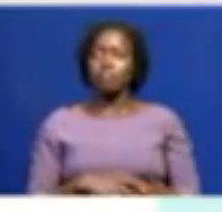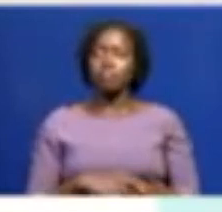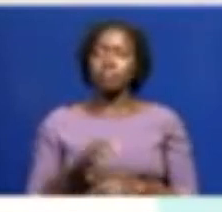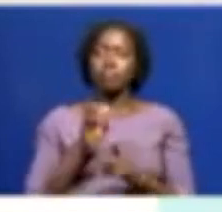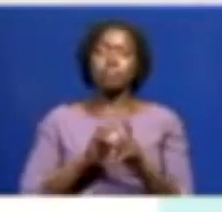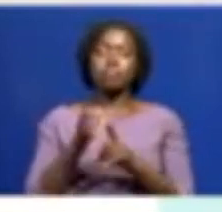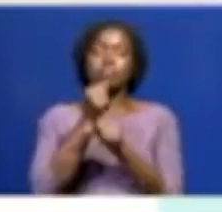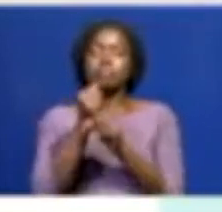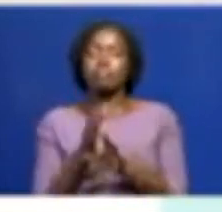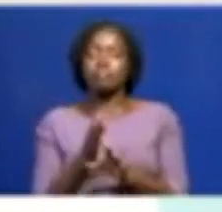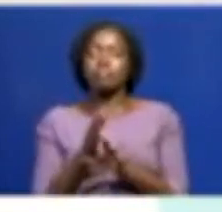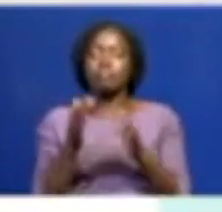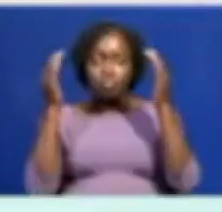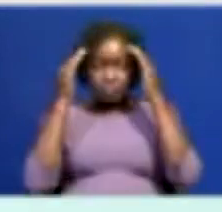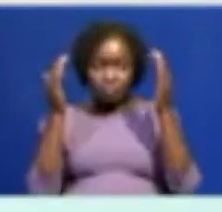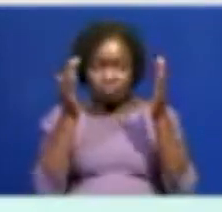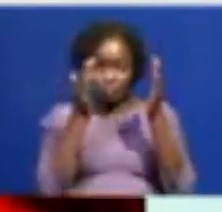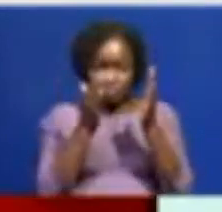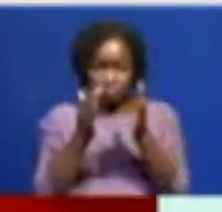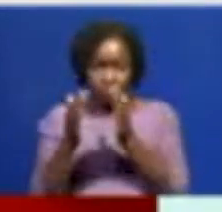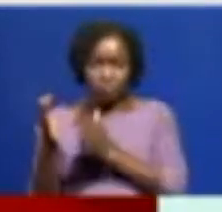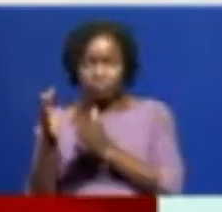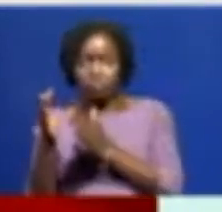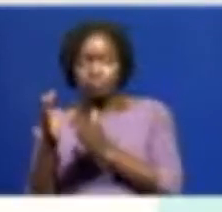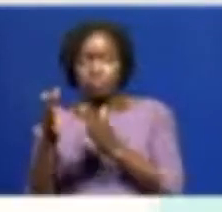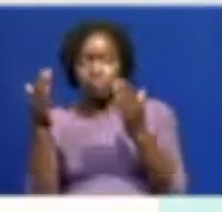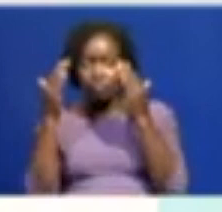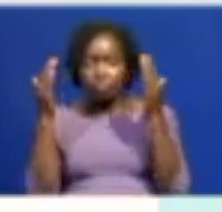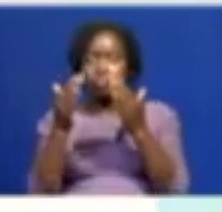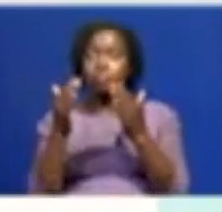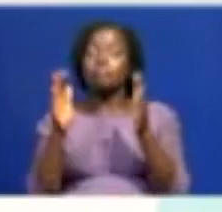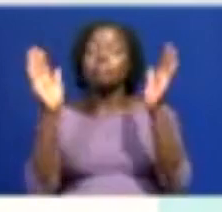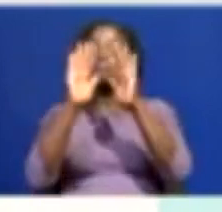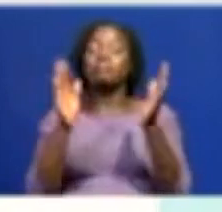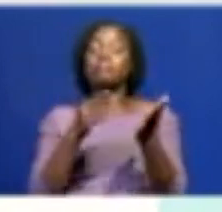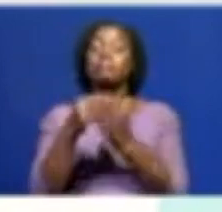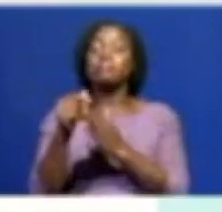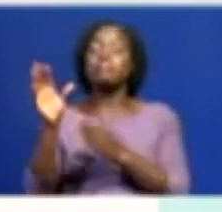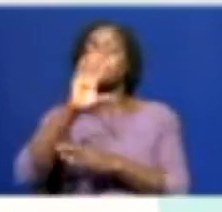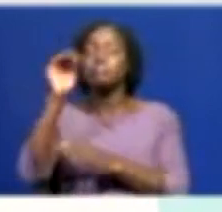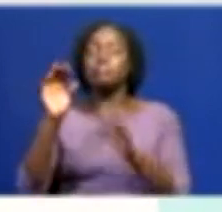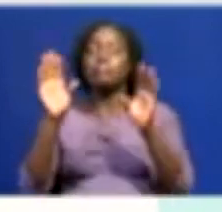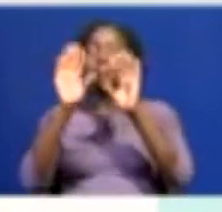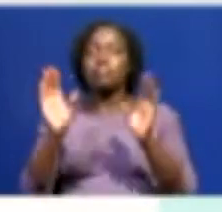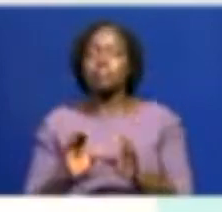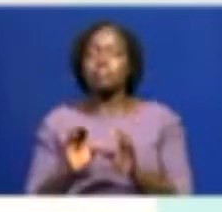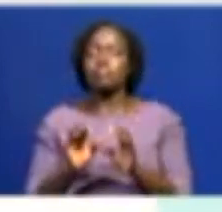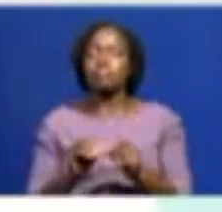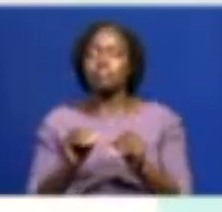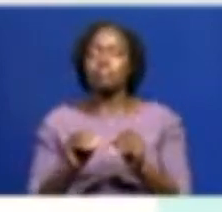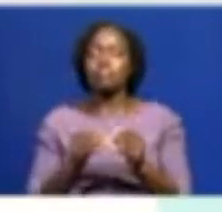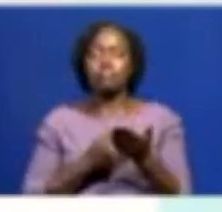Environmental stakeholders will focus on strategies that seek to unlock climate financing during the Africa Climate Summit Week. They noted